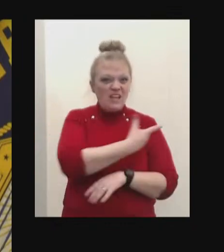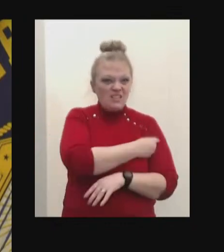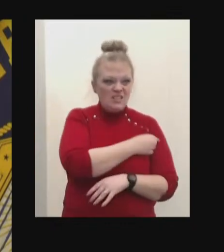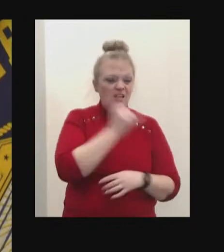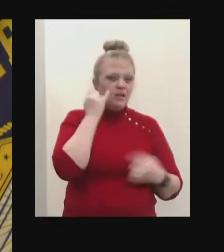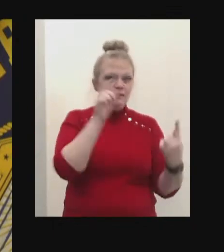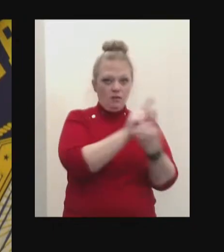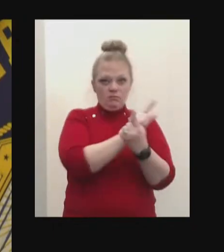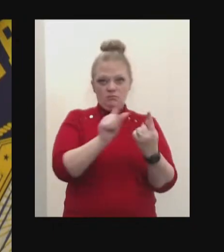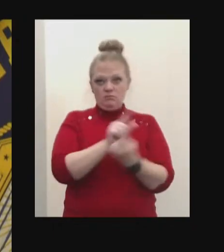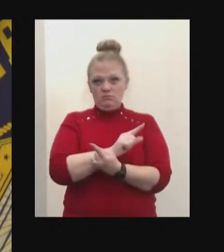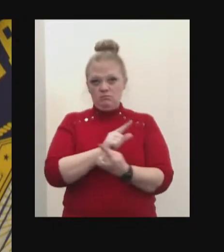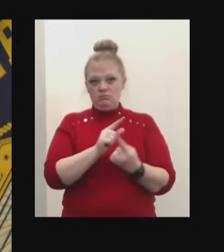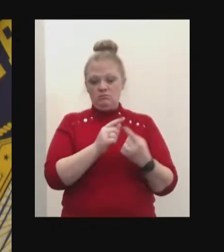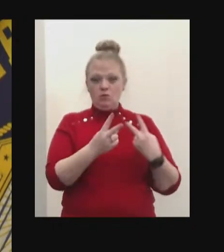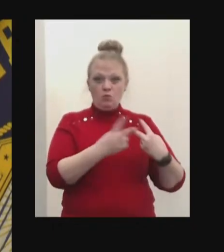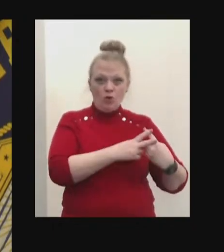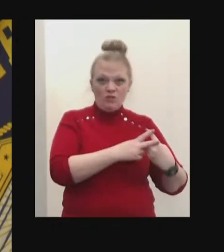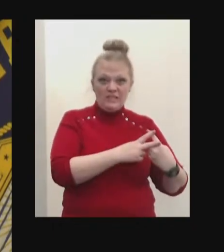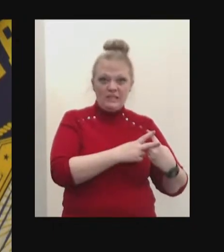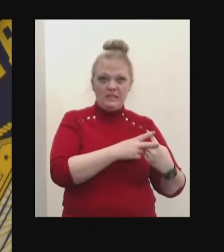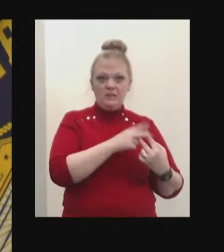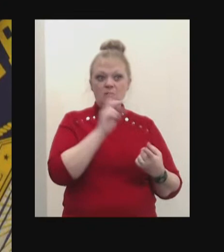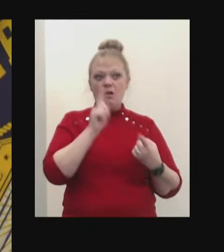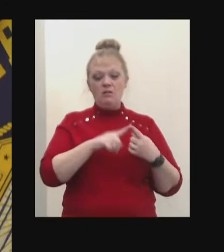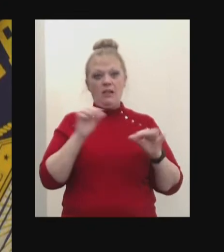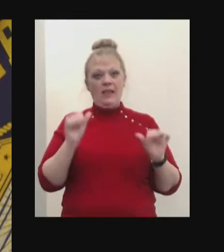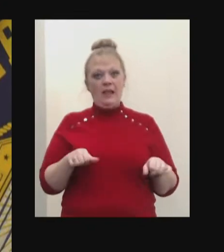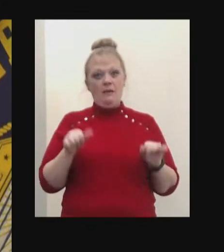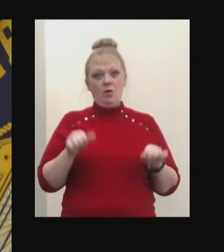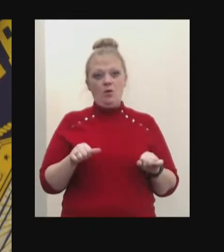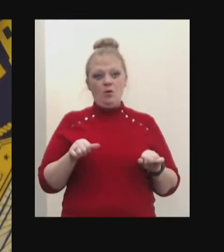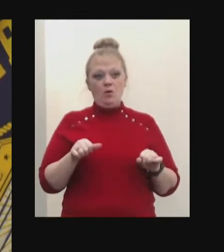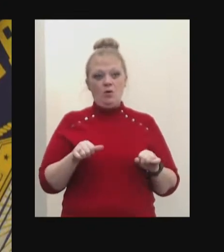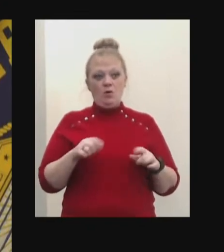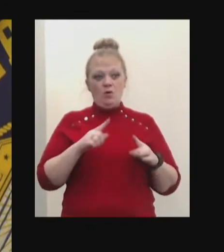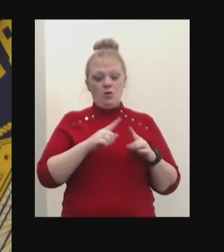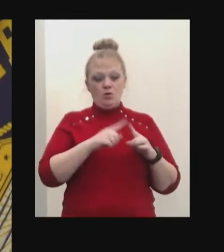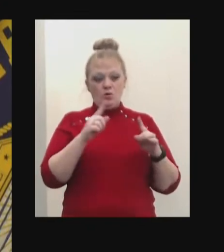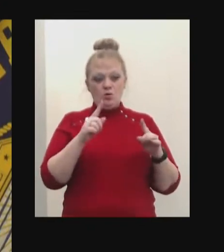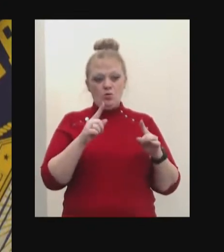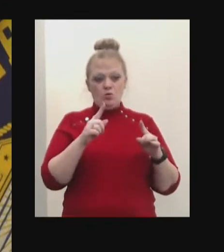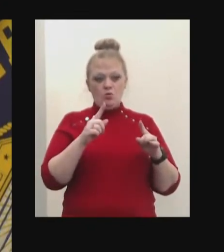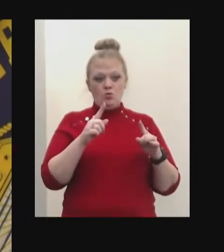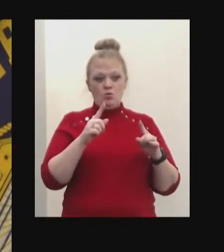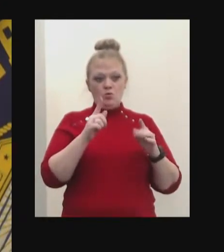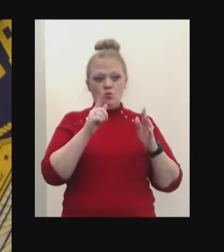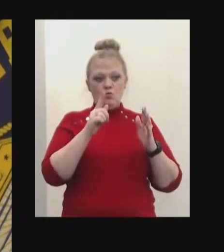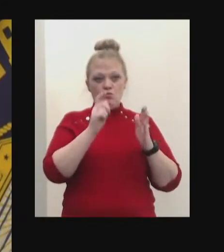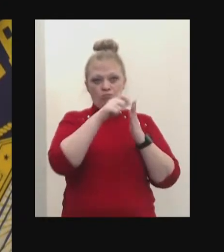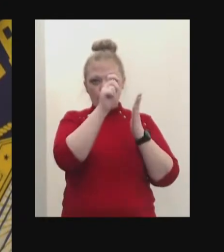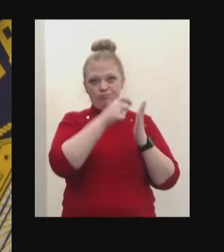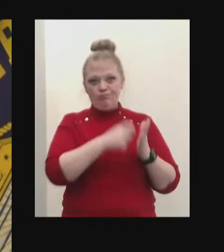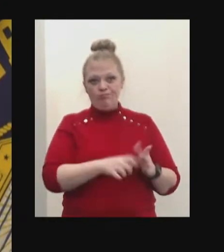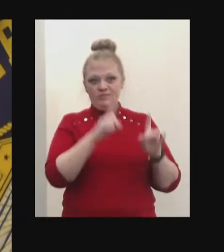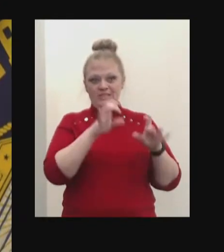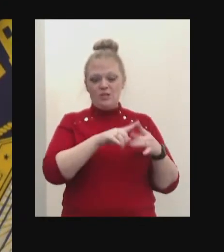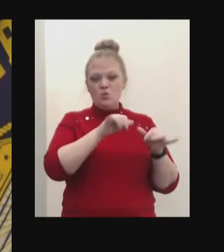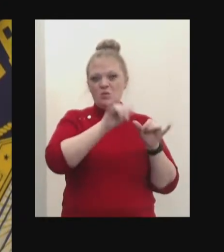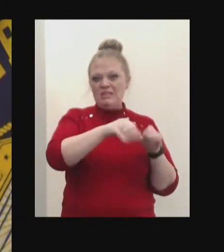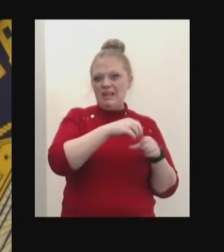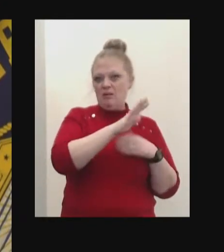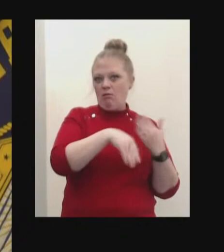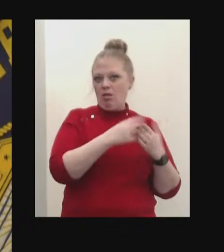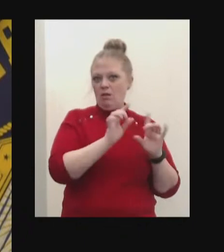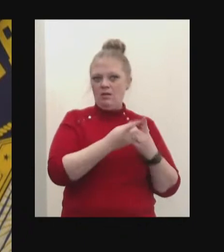contacts go into quarantine until we were able to roll out test to stay in all the school districts. So it's really a